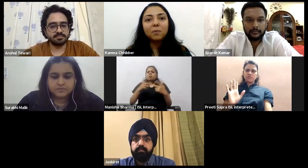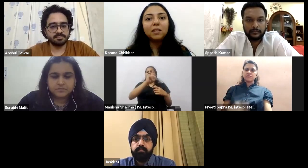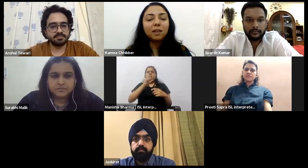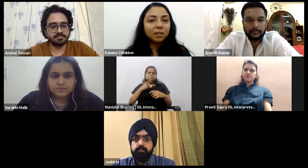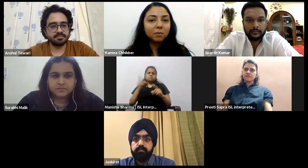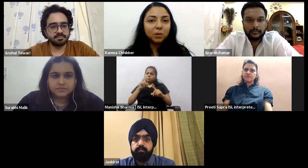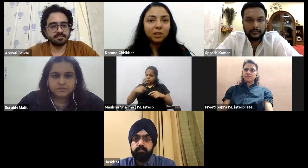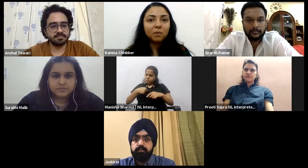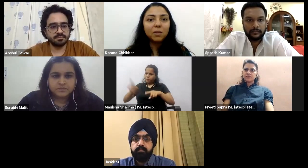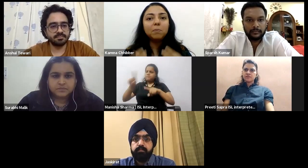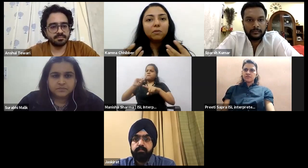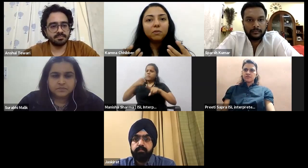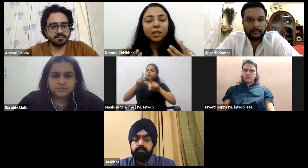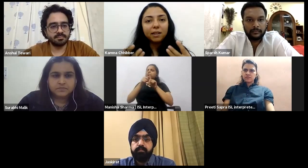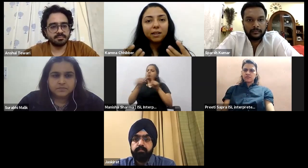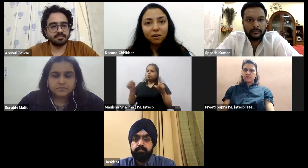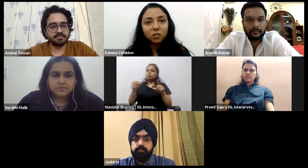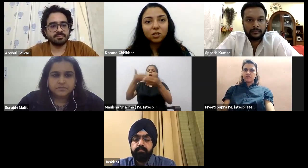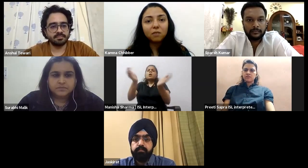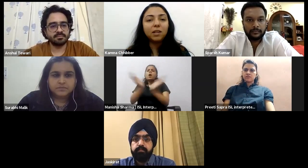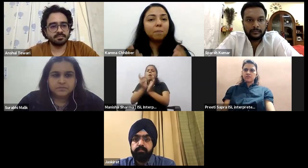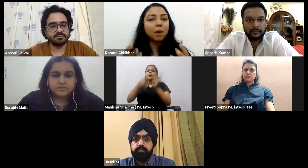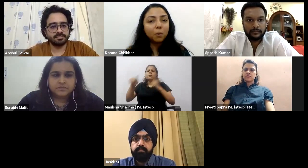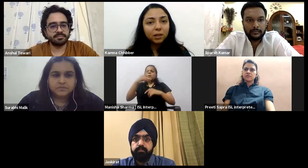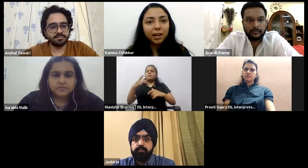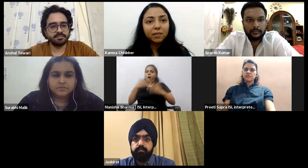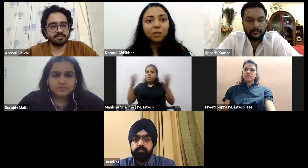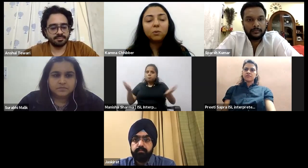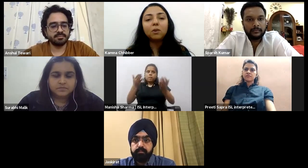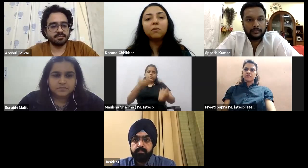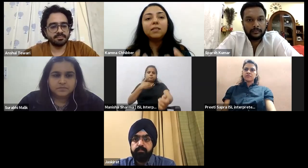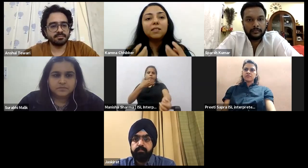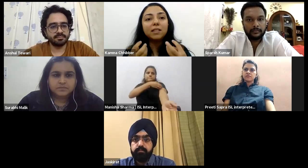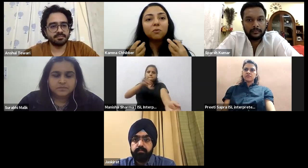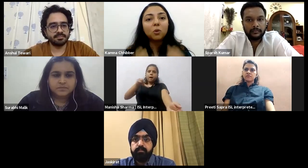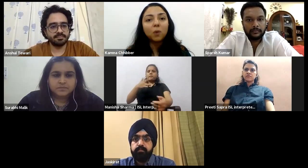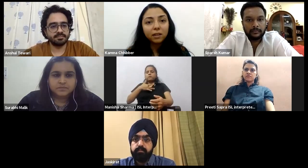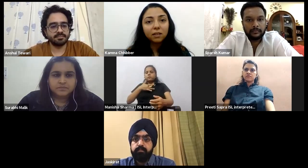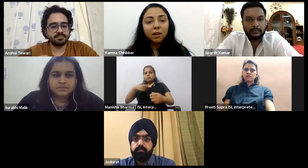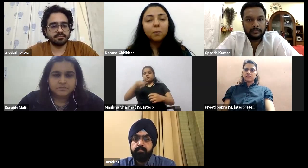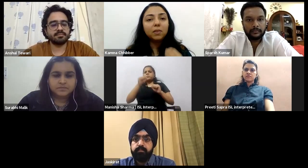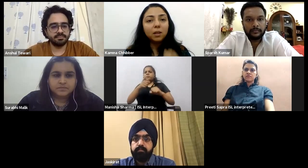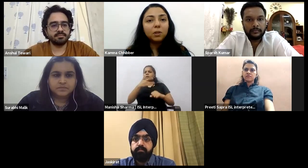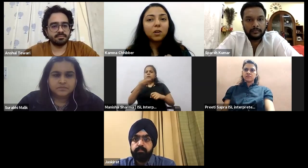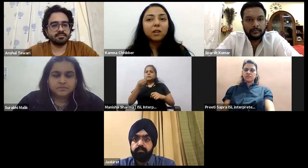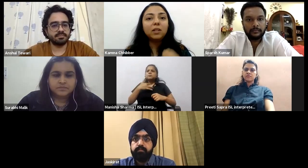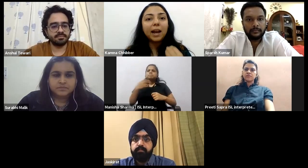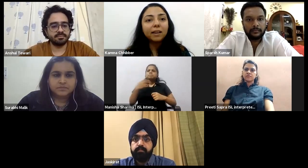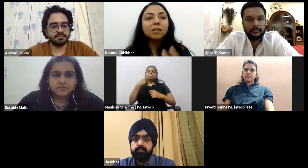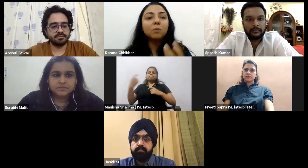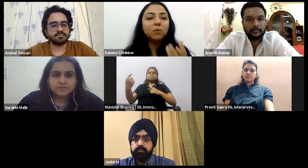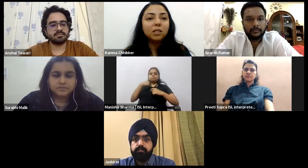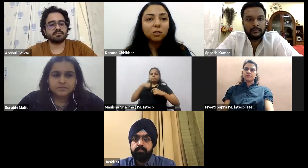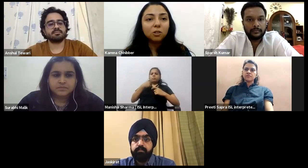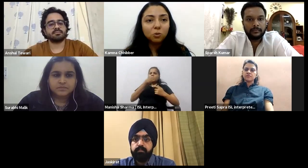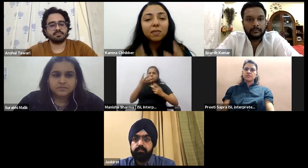is there within our community where people feel encouraged, they feel empowered, and they do not feel a sense of threat when they would try to tackle